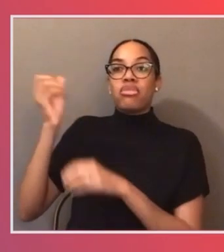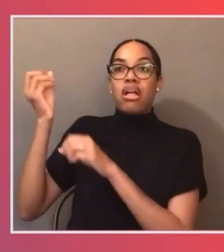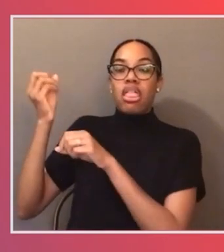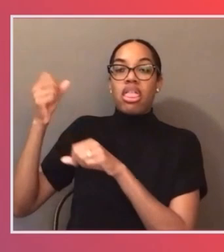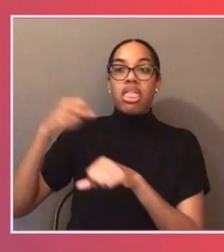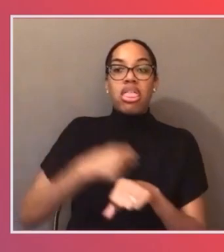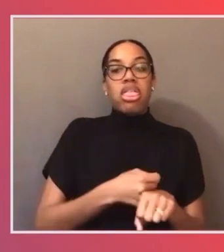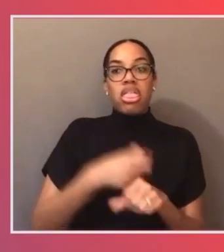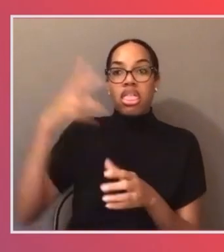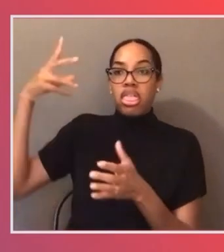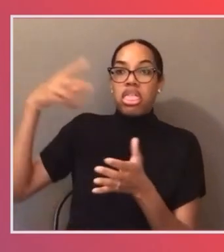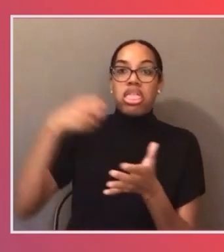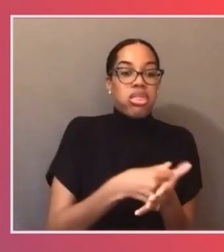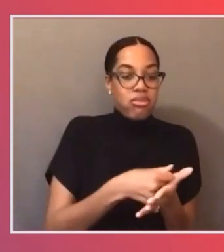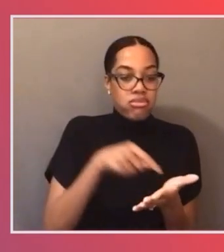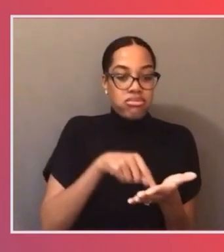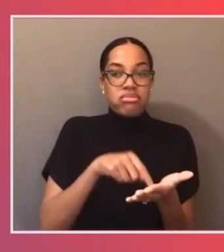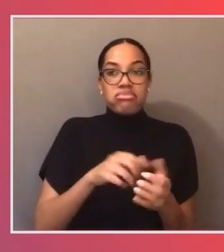C.